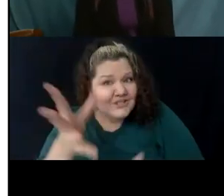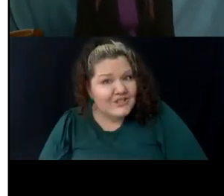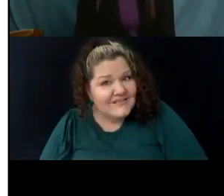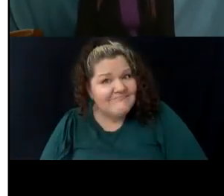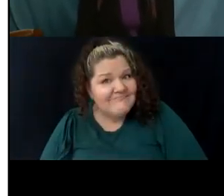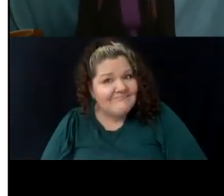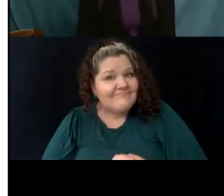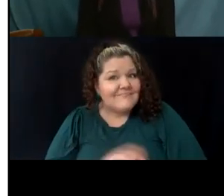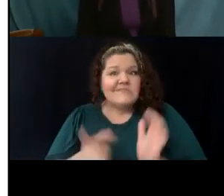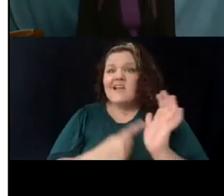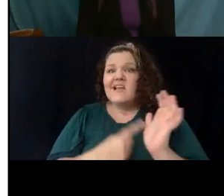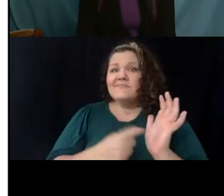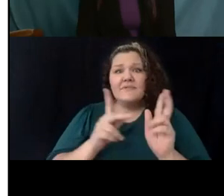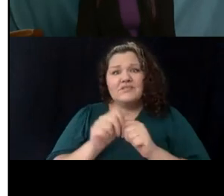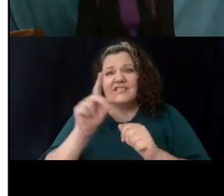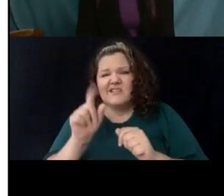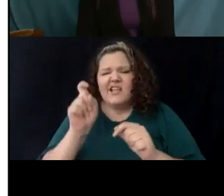that way.